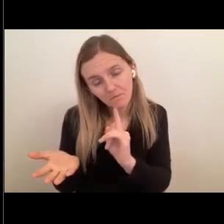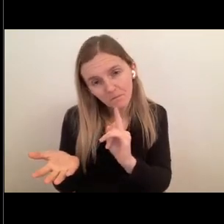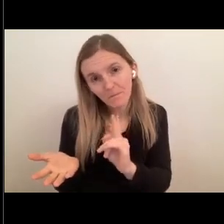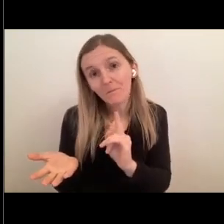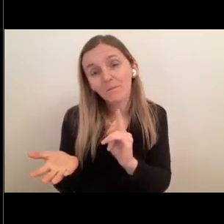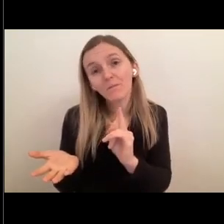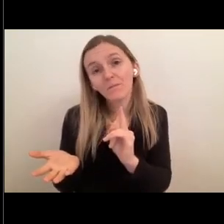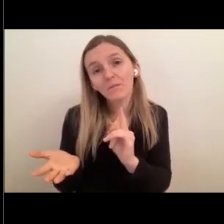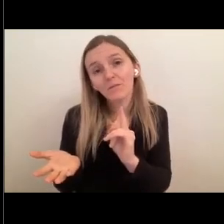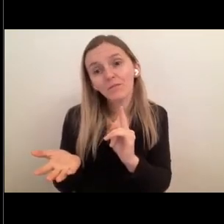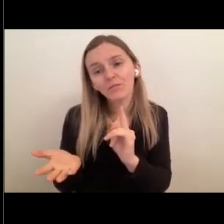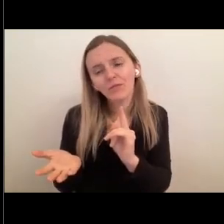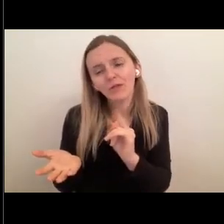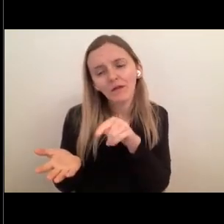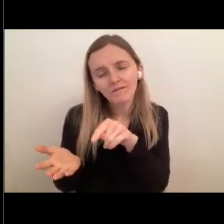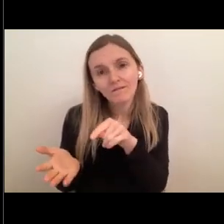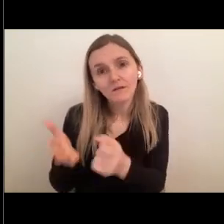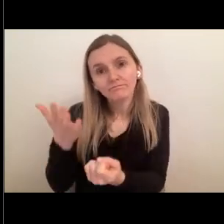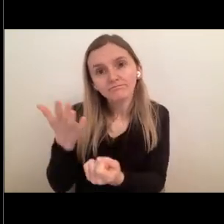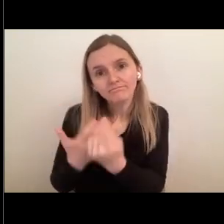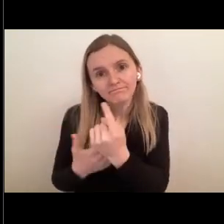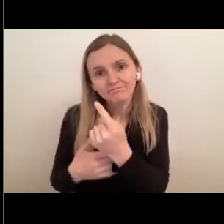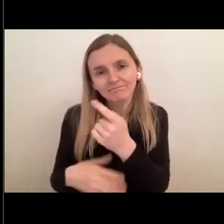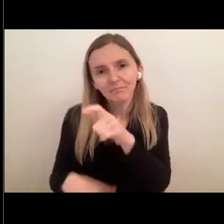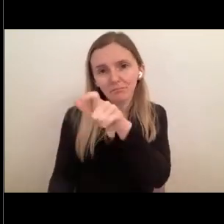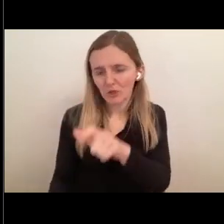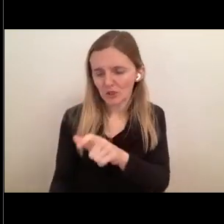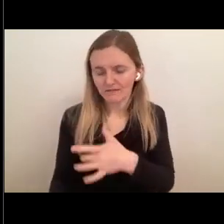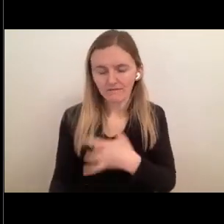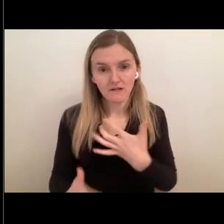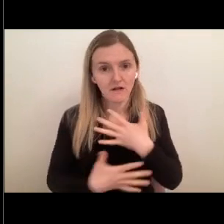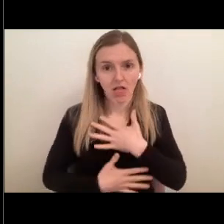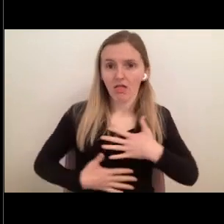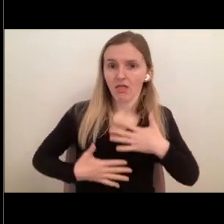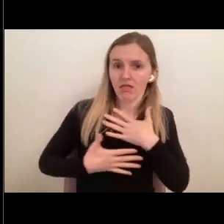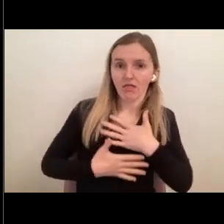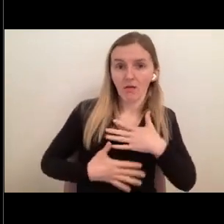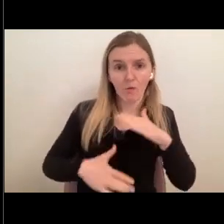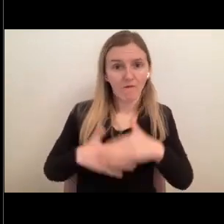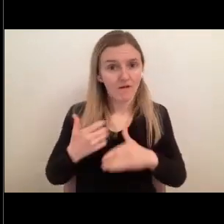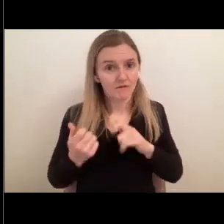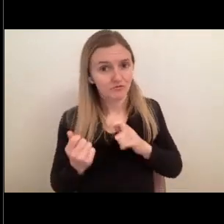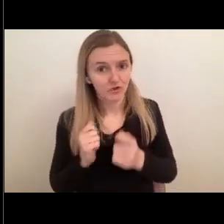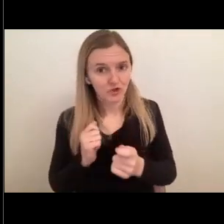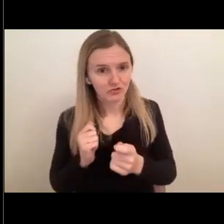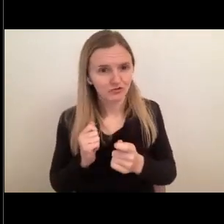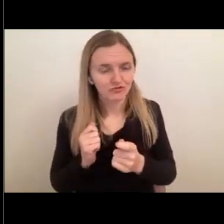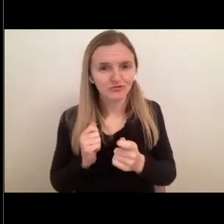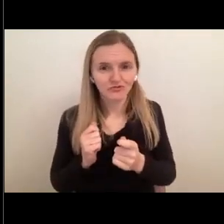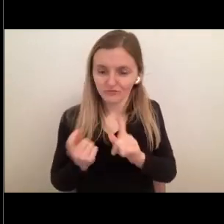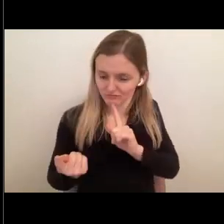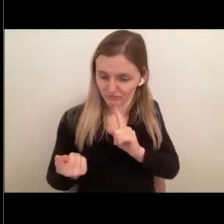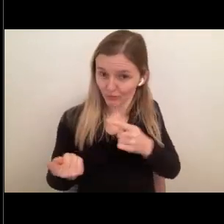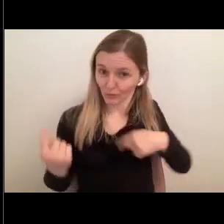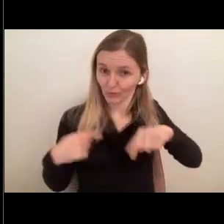young person is feeling distressed about this? How are we responding to that young person in that